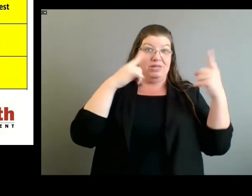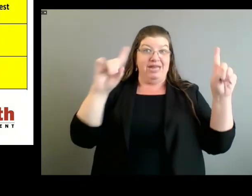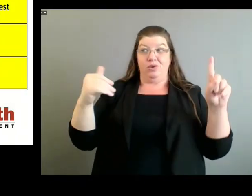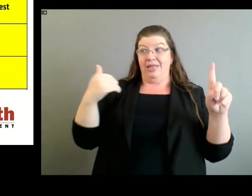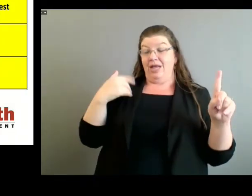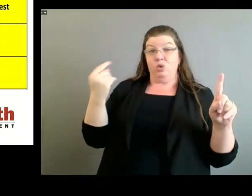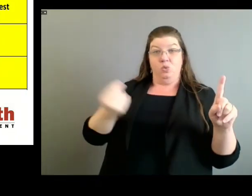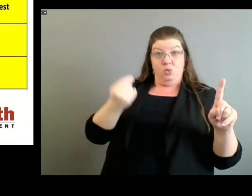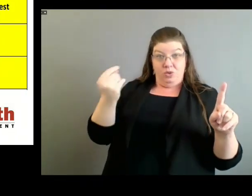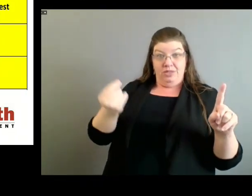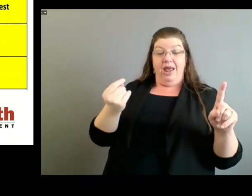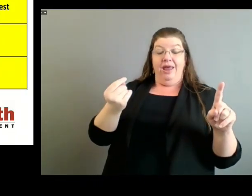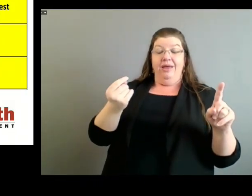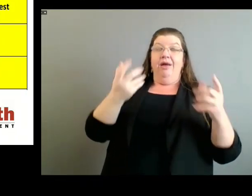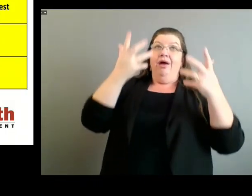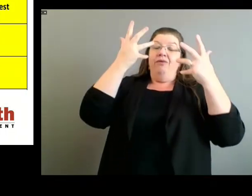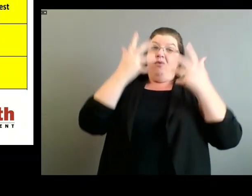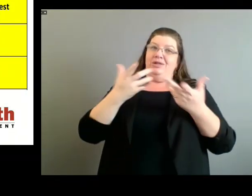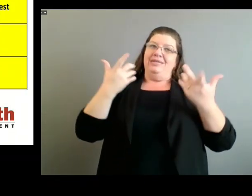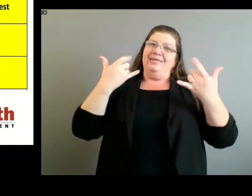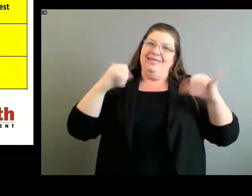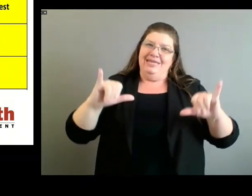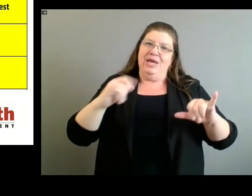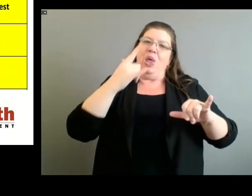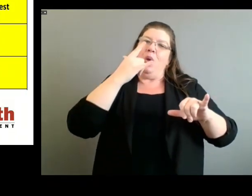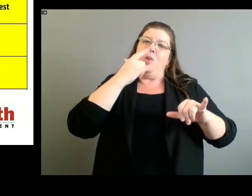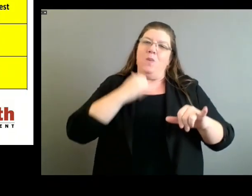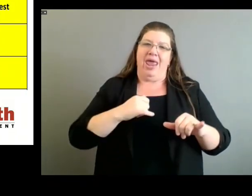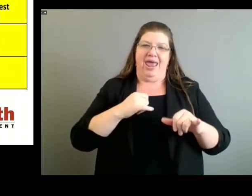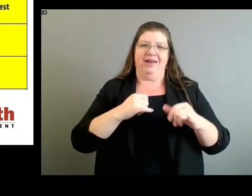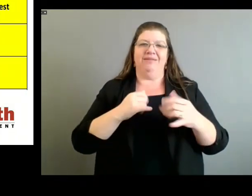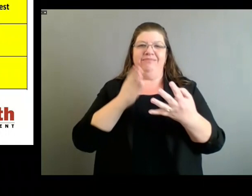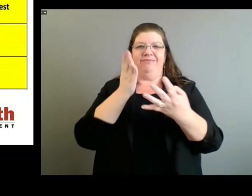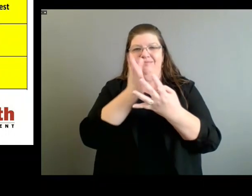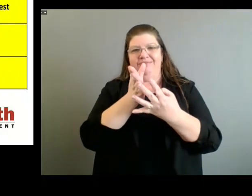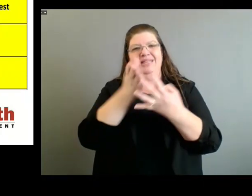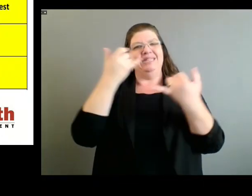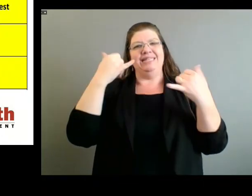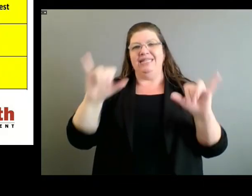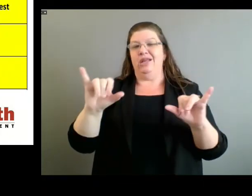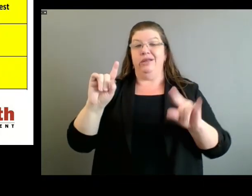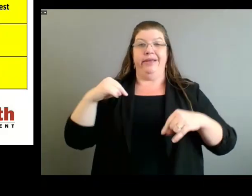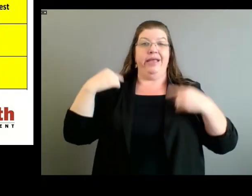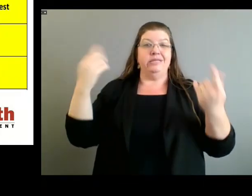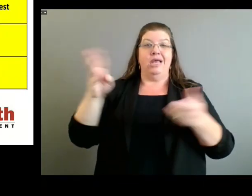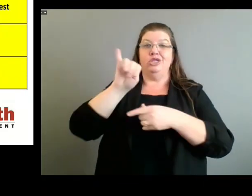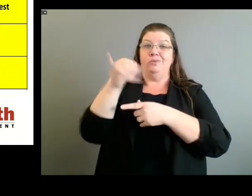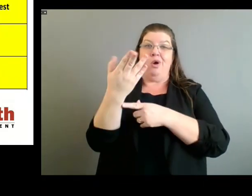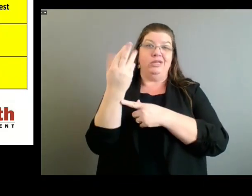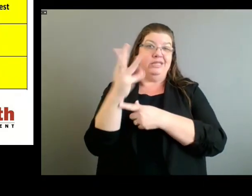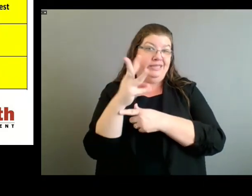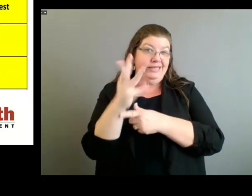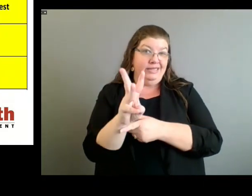Tuesday, we unfortunately are still in the red tier and have been since March 16th.